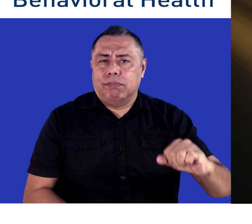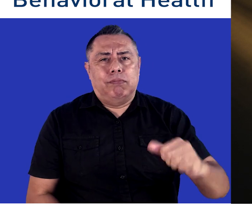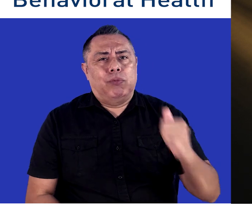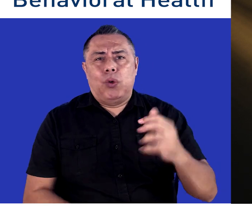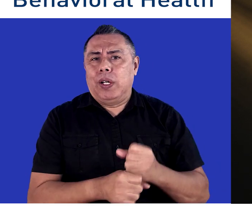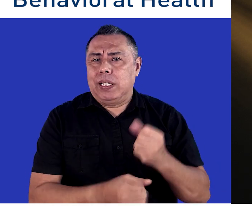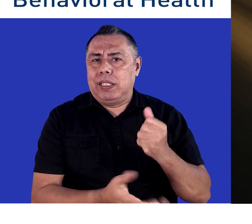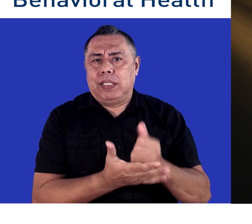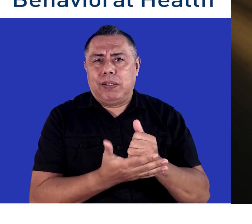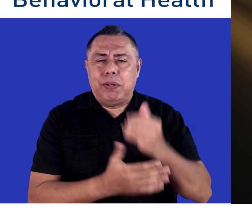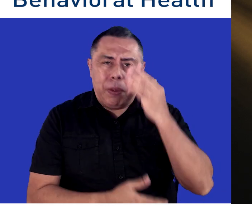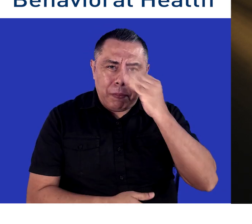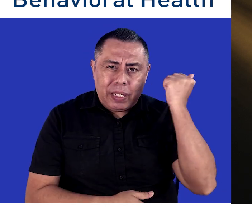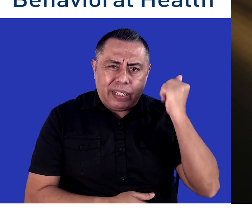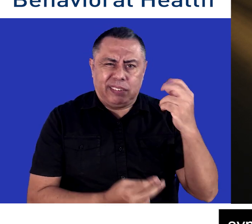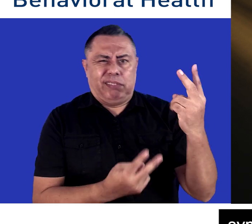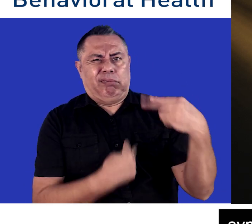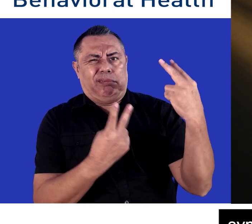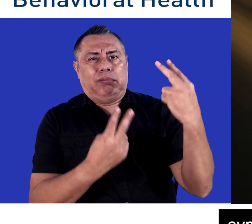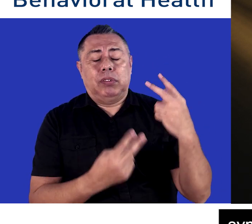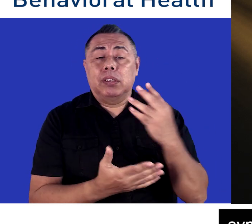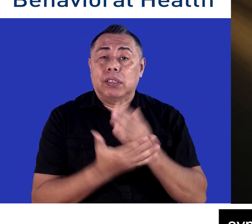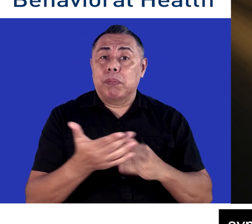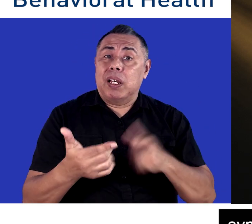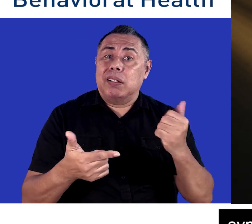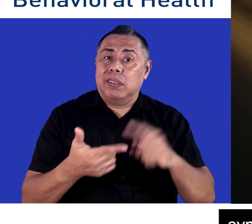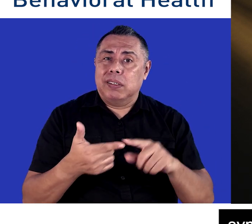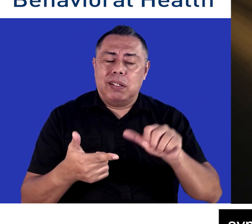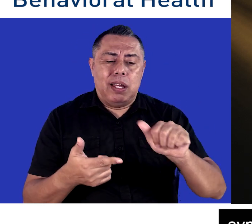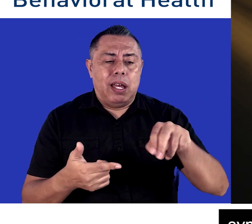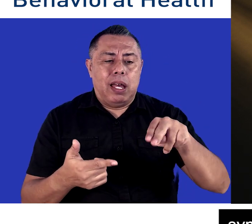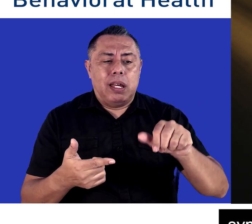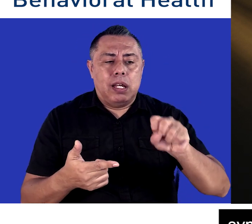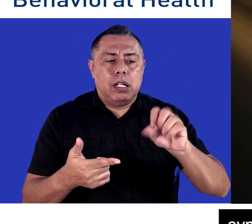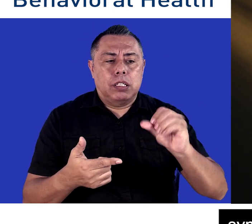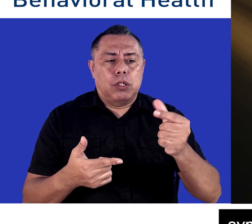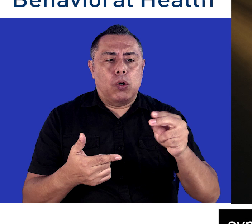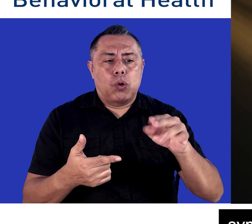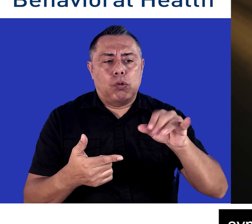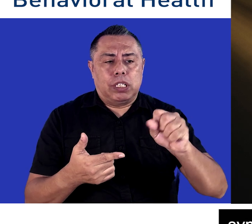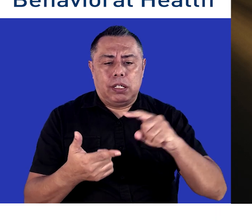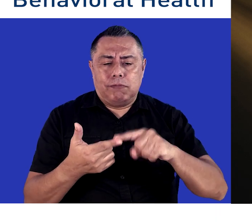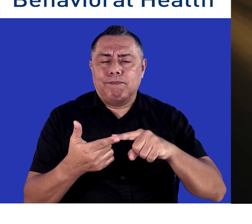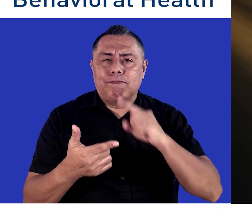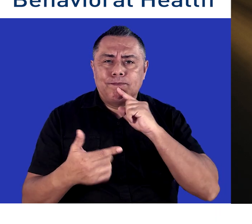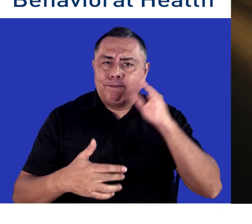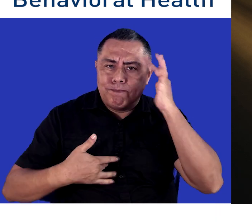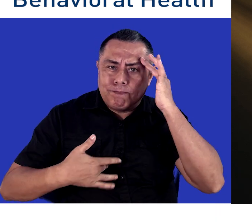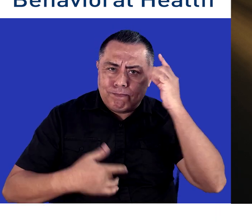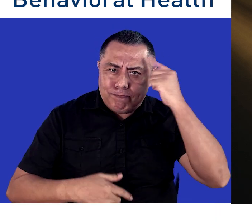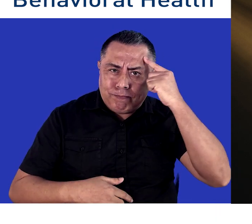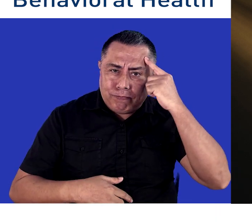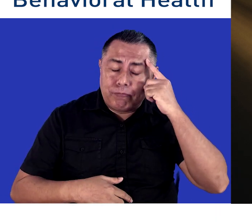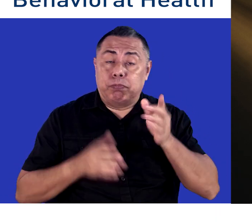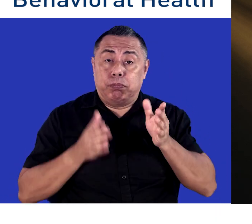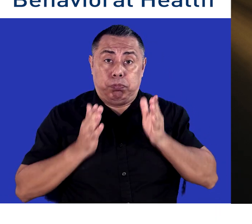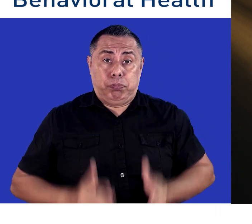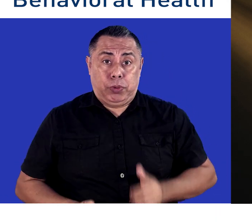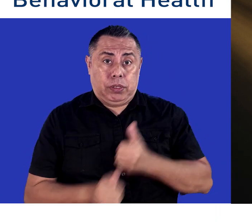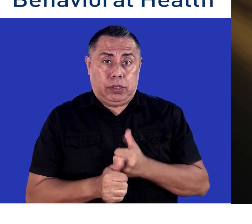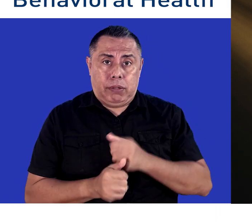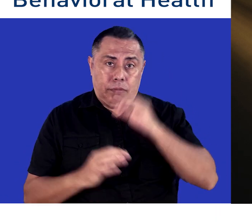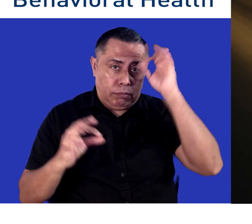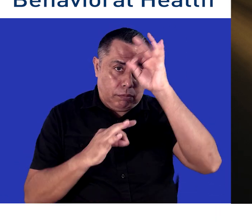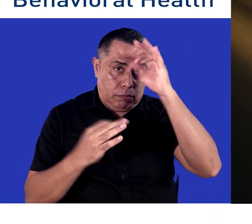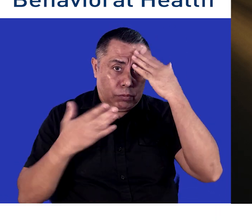care because of stigma and a symptom called anosognosia. Anosognosia is a neurological condition in